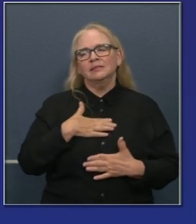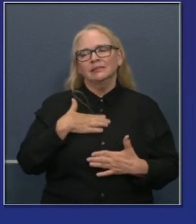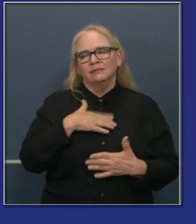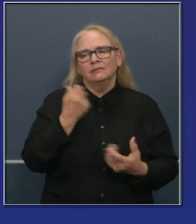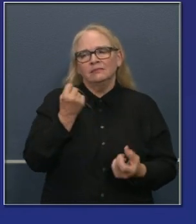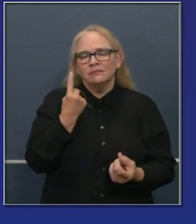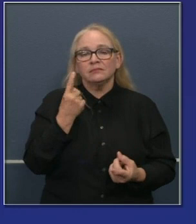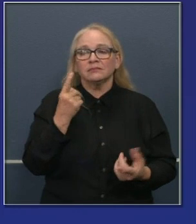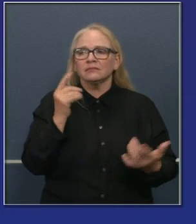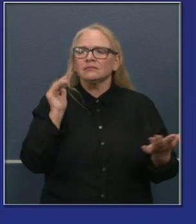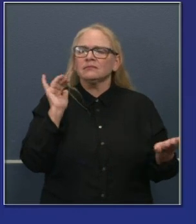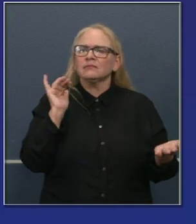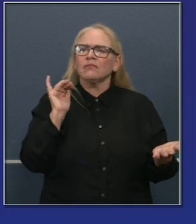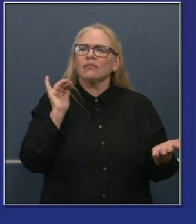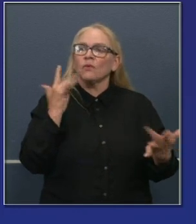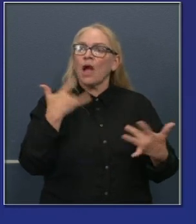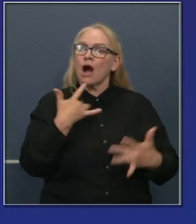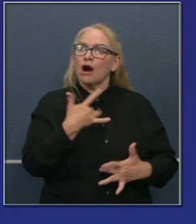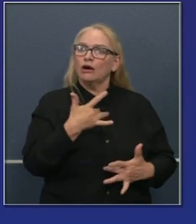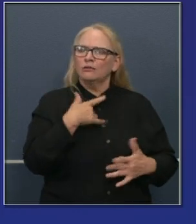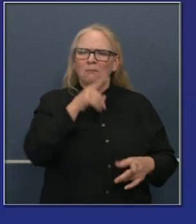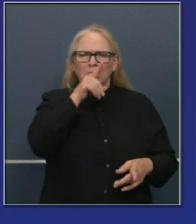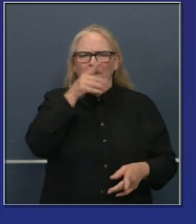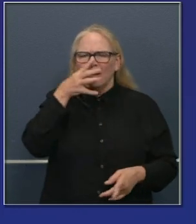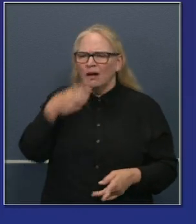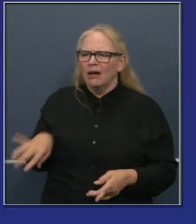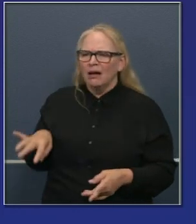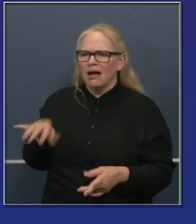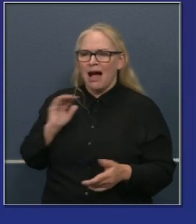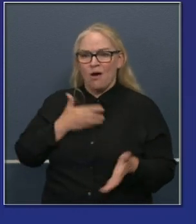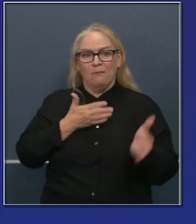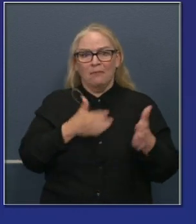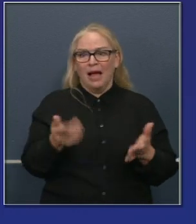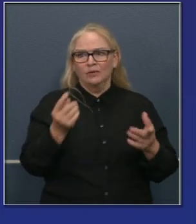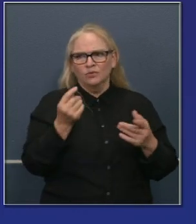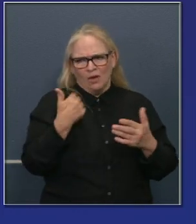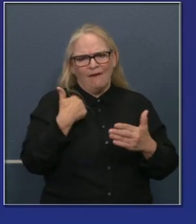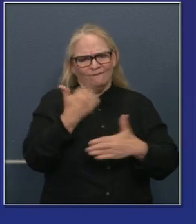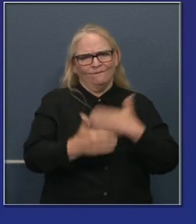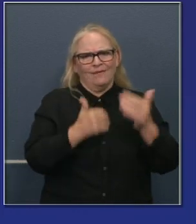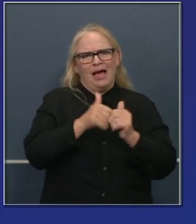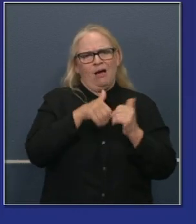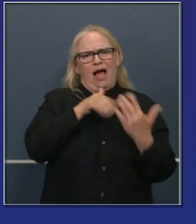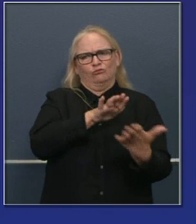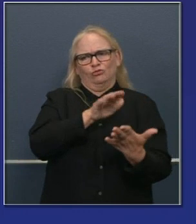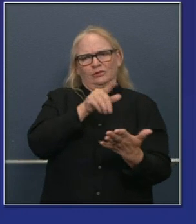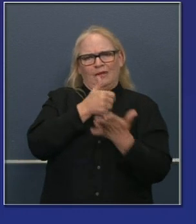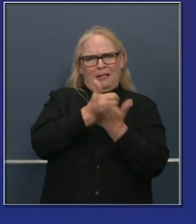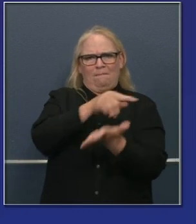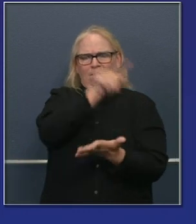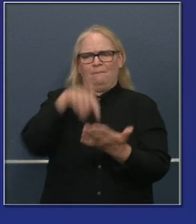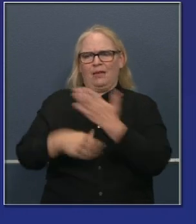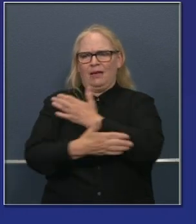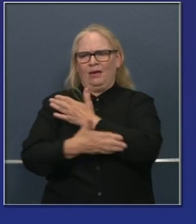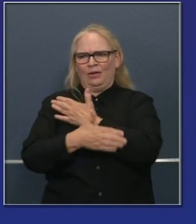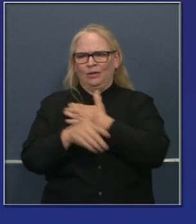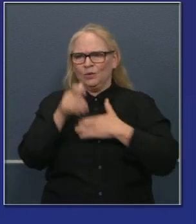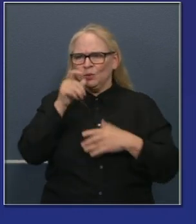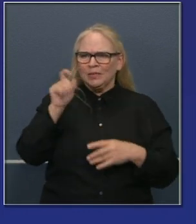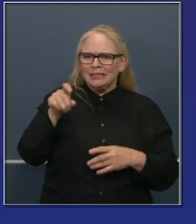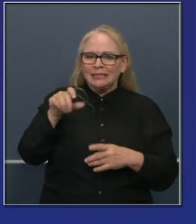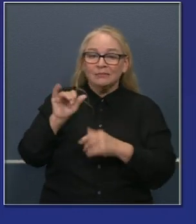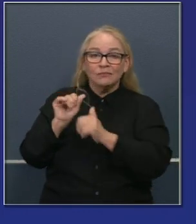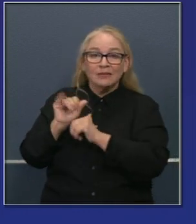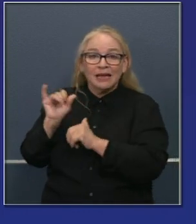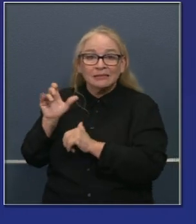not unnoticed in terms of our pandemic planning, in terms of our strategy to engage at a regional basis, our healthcare delivery